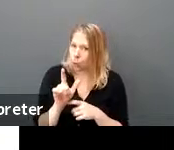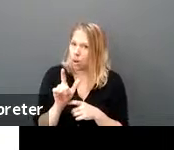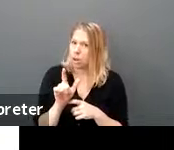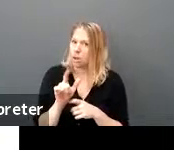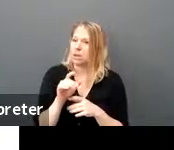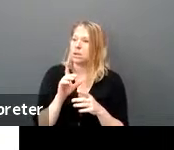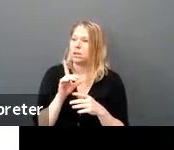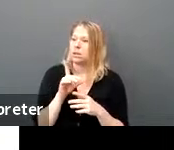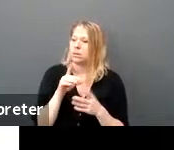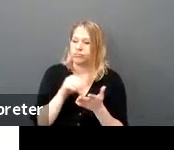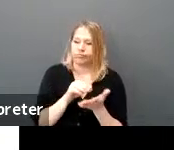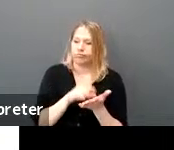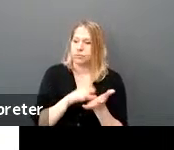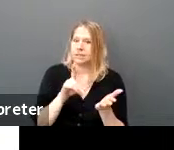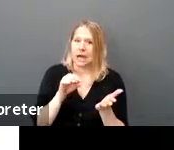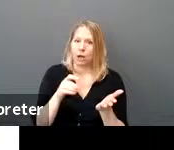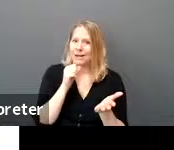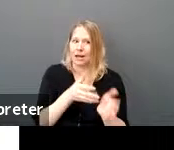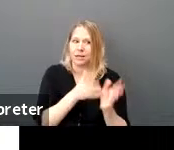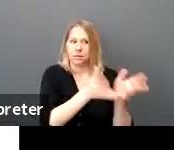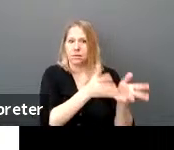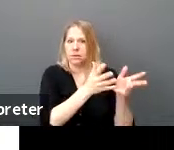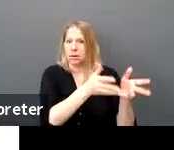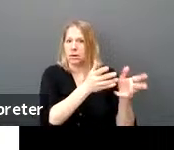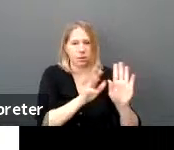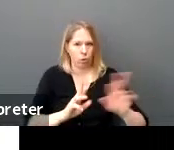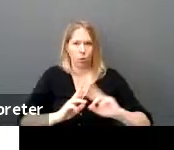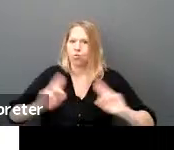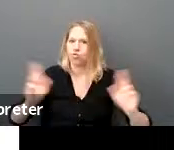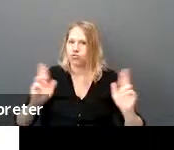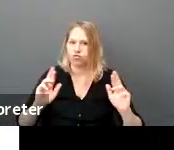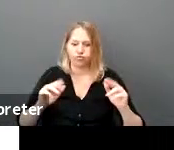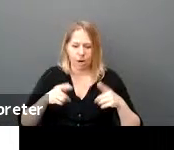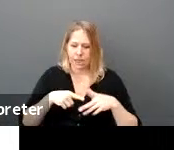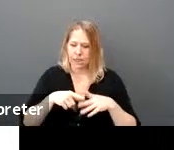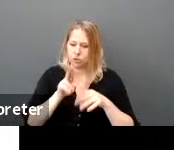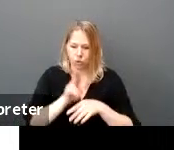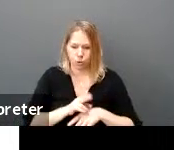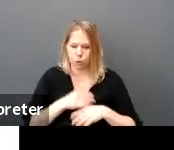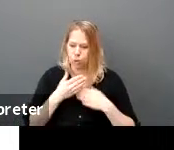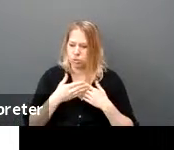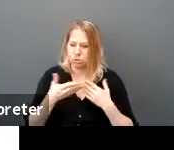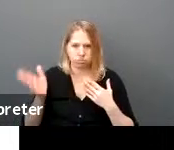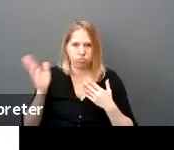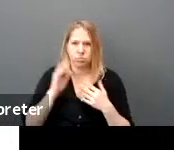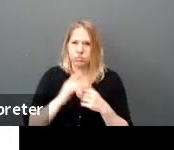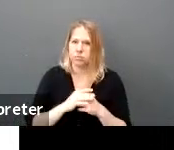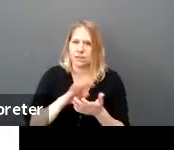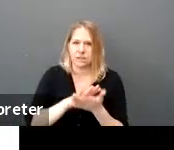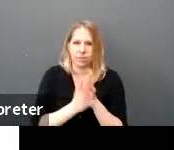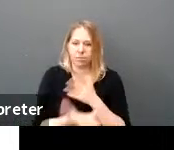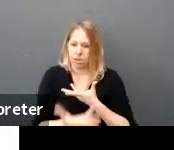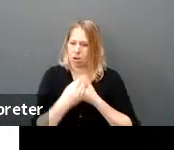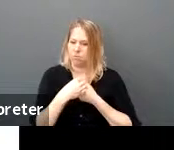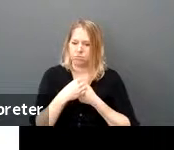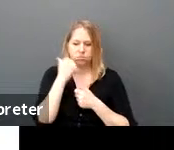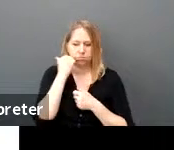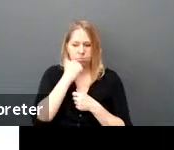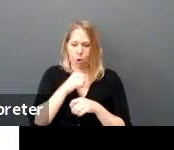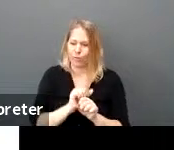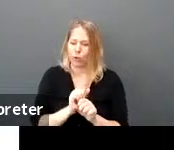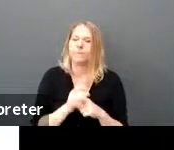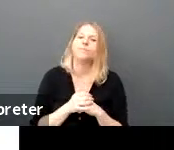living, live document, not something that sits on the shelf, but becomes handily ready and able to use as we becomes part of our